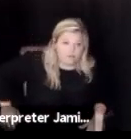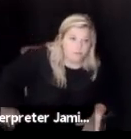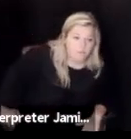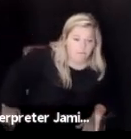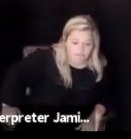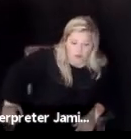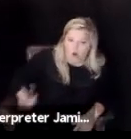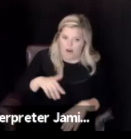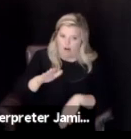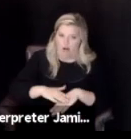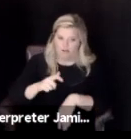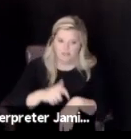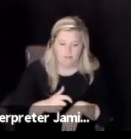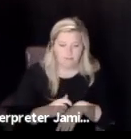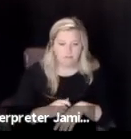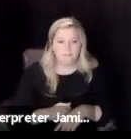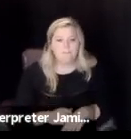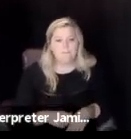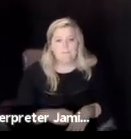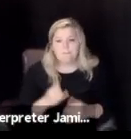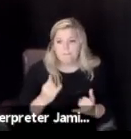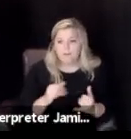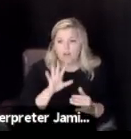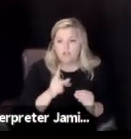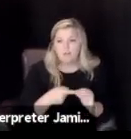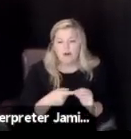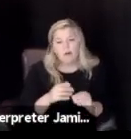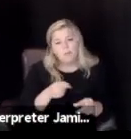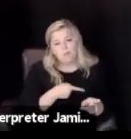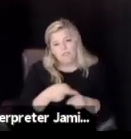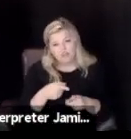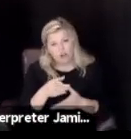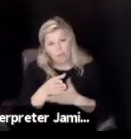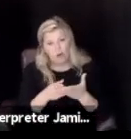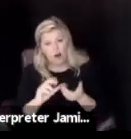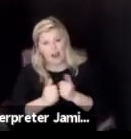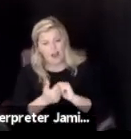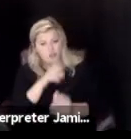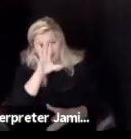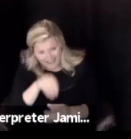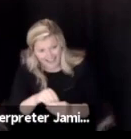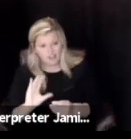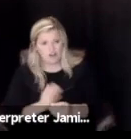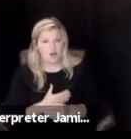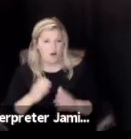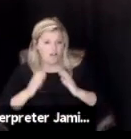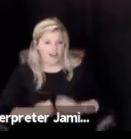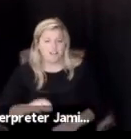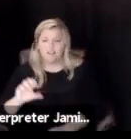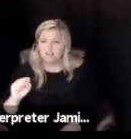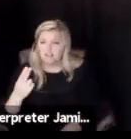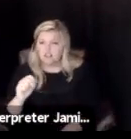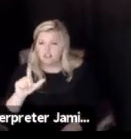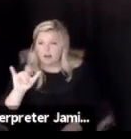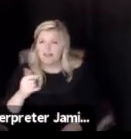perfect. Let's talk a little bit about the professional piece and how to engage your clients. Shelby, are there any questions that are coming